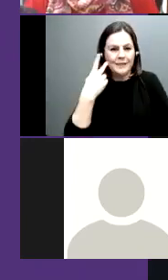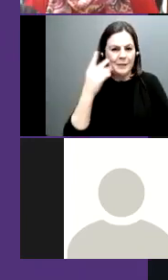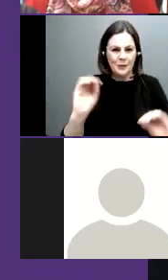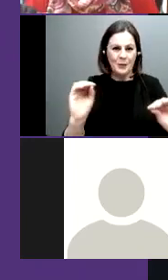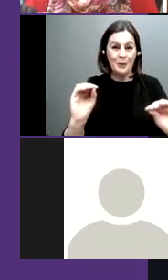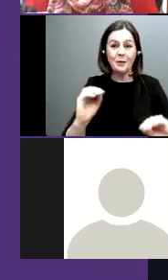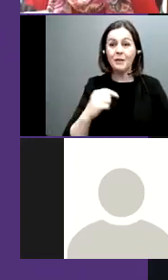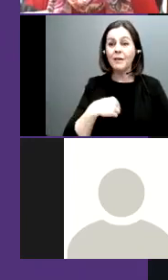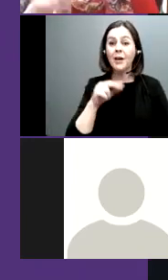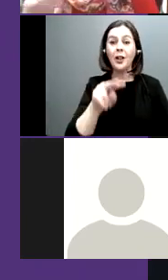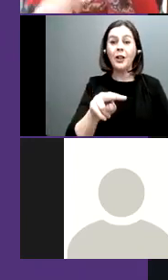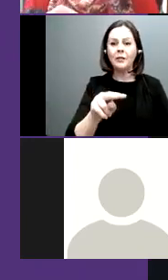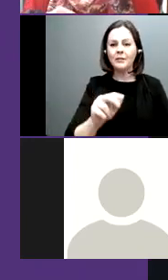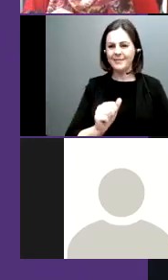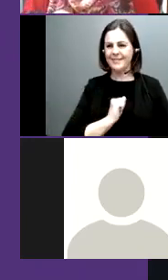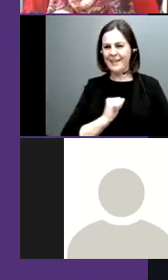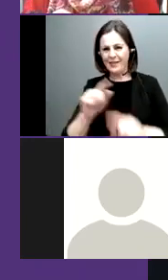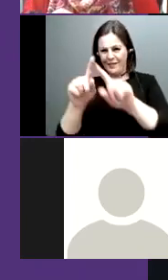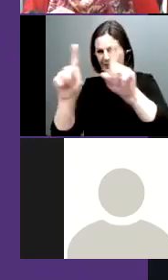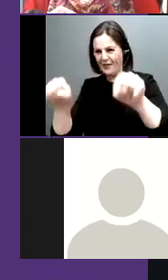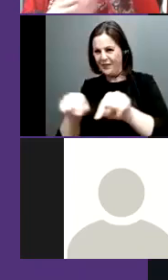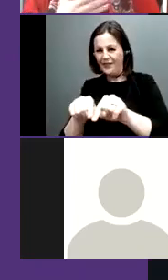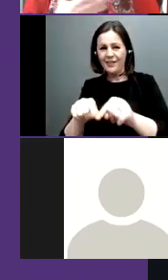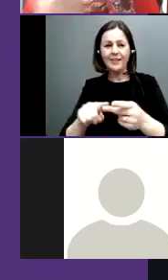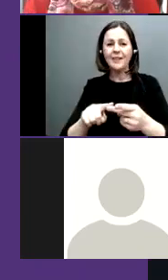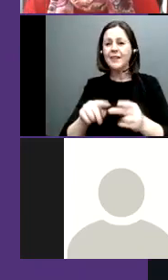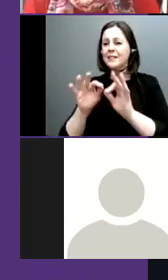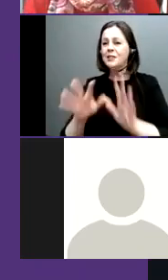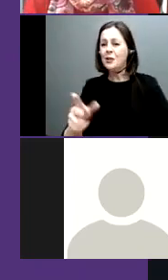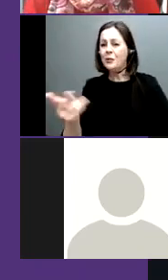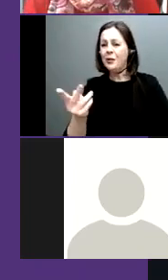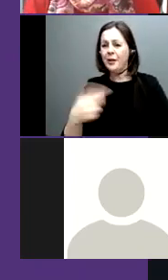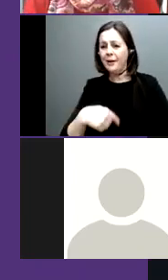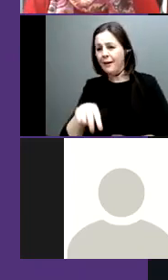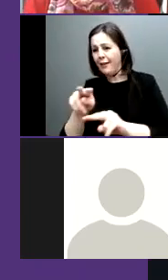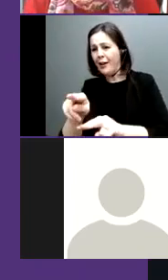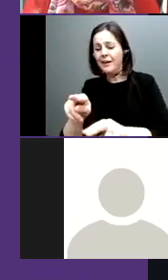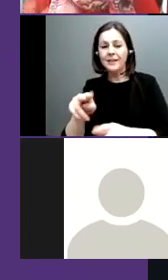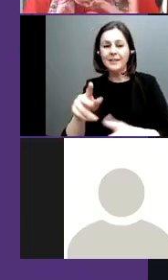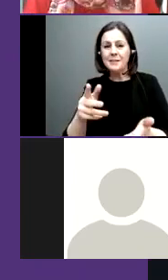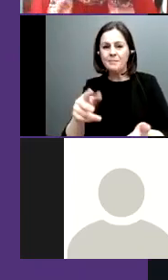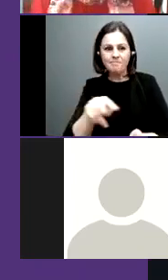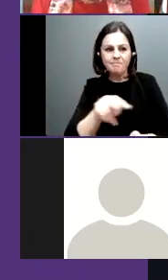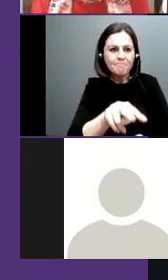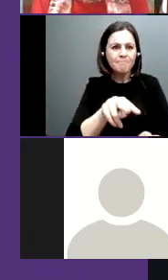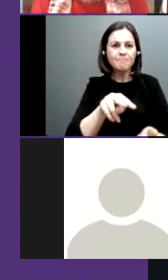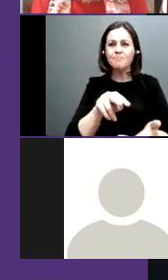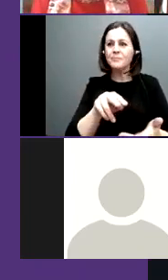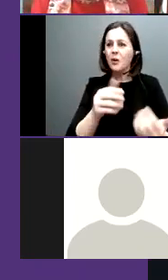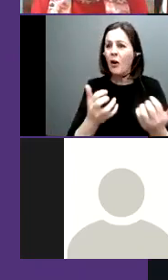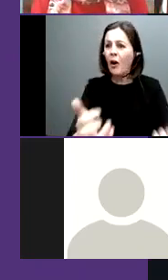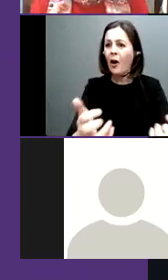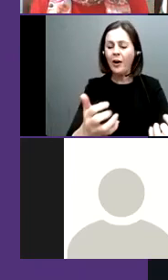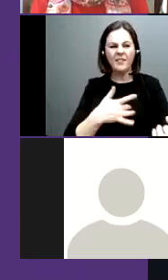my own and the ASL interpreters. So at least I get to see them as well. But it does make things very